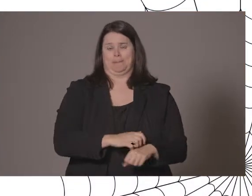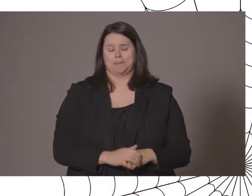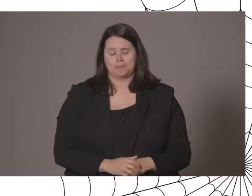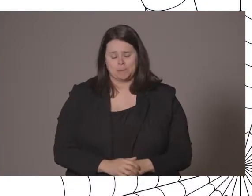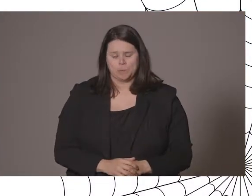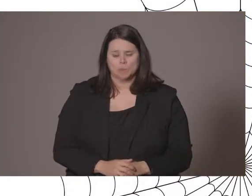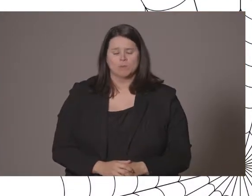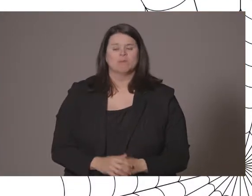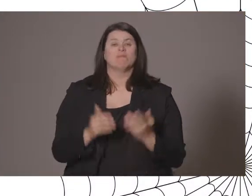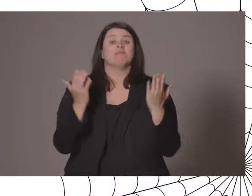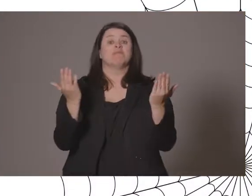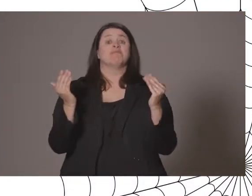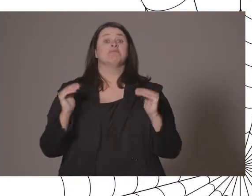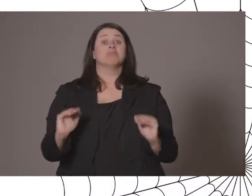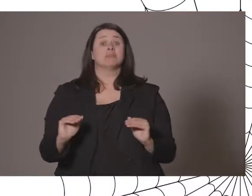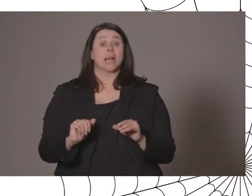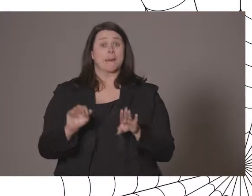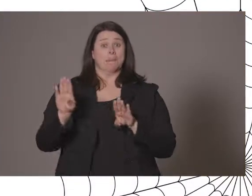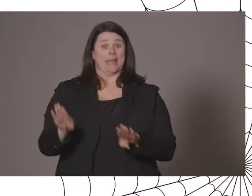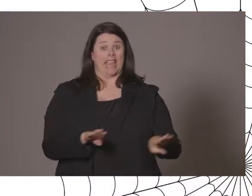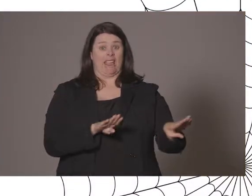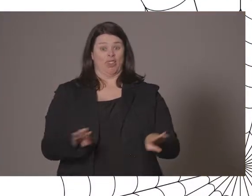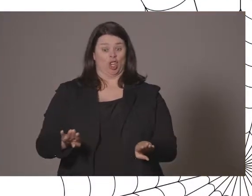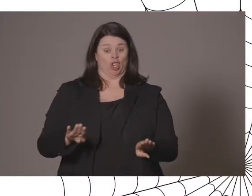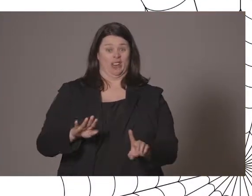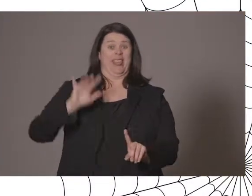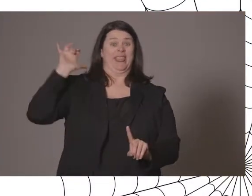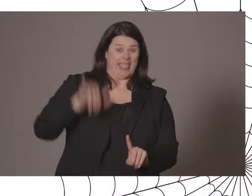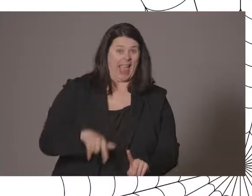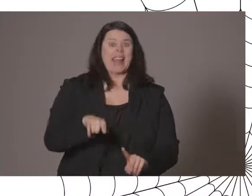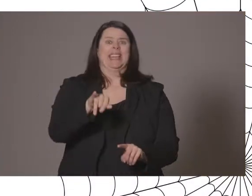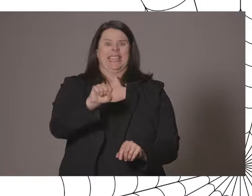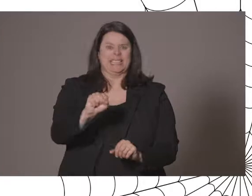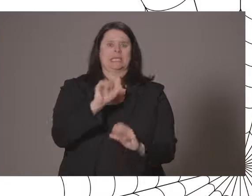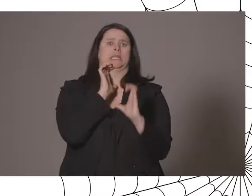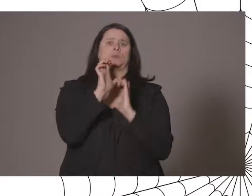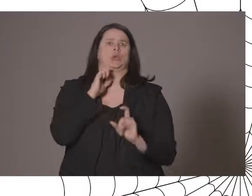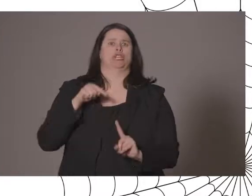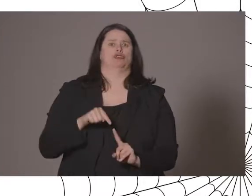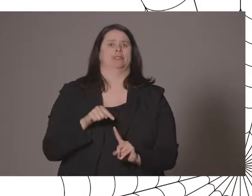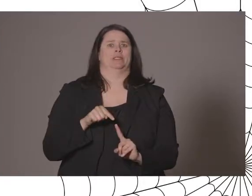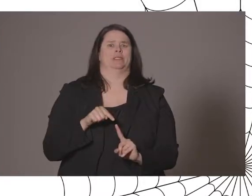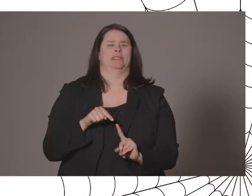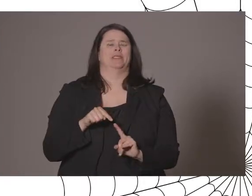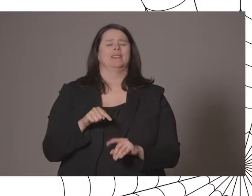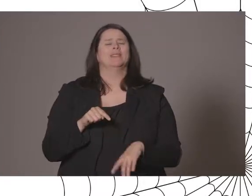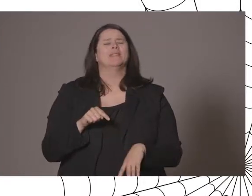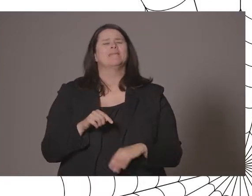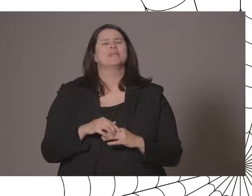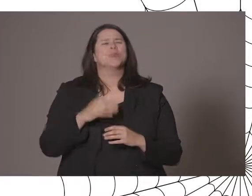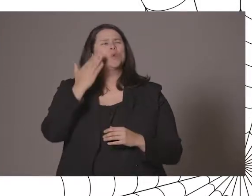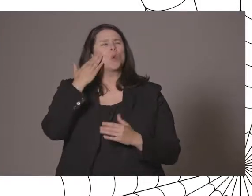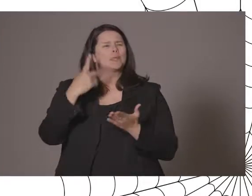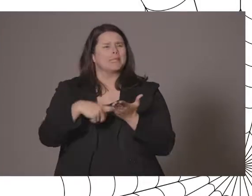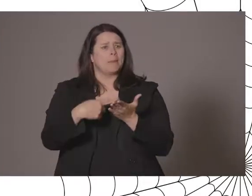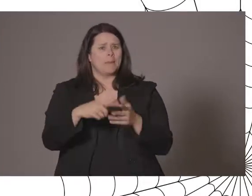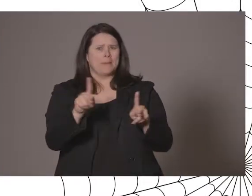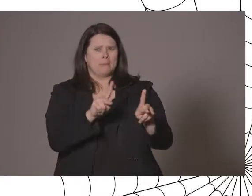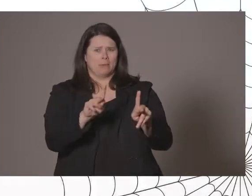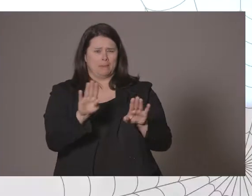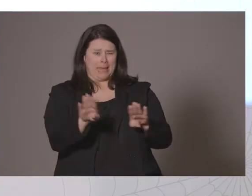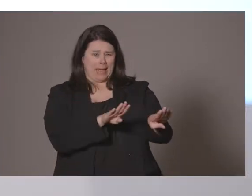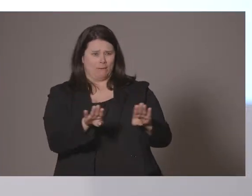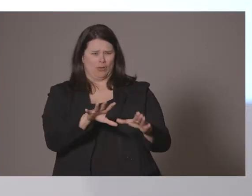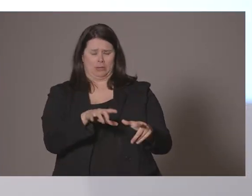Behavior is communication. So this goes back to the crazy comment before, or when people are acting in ways where we're like,